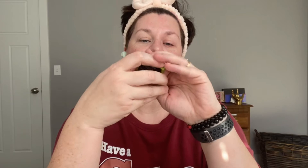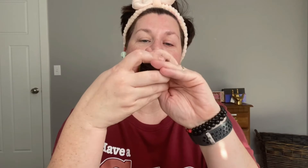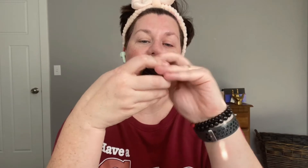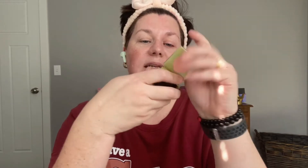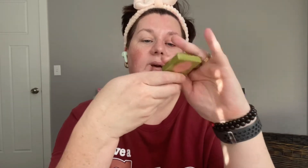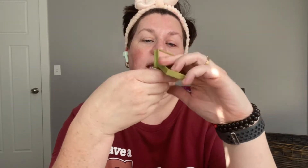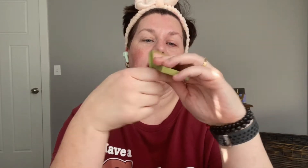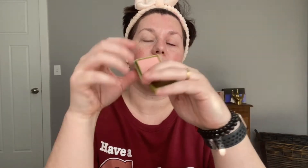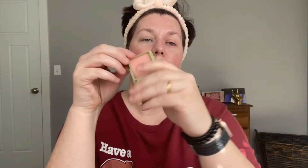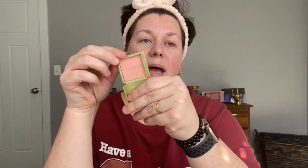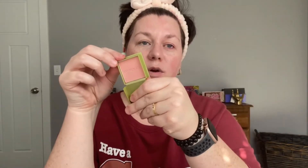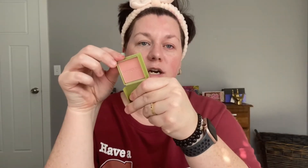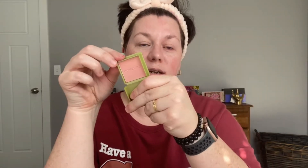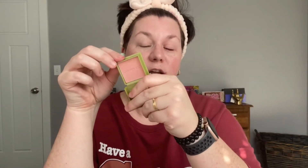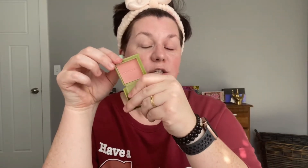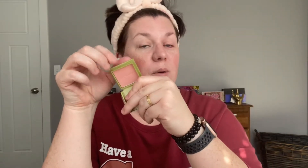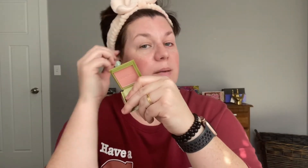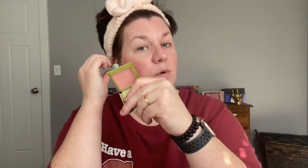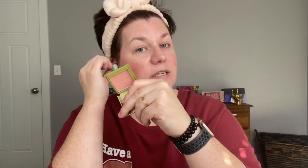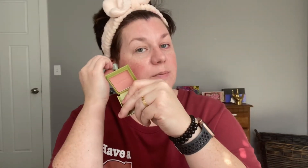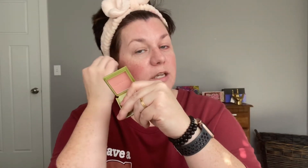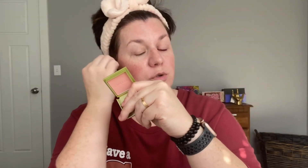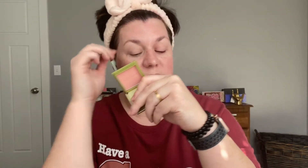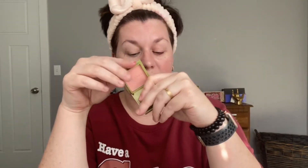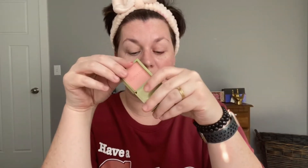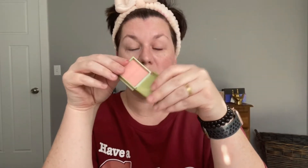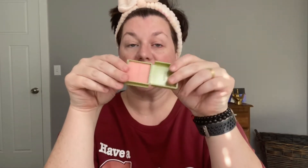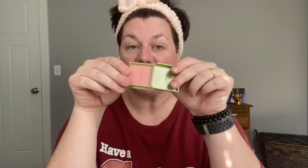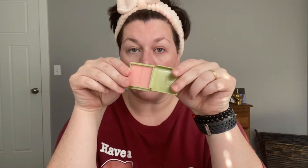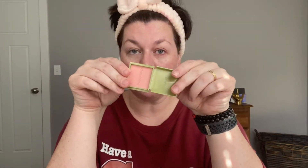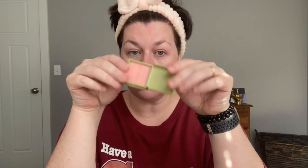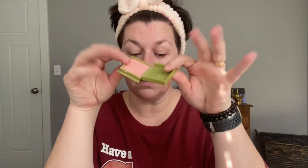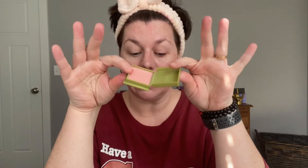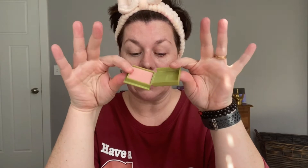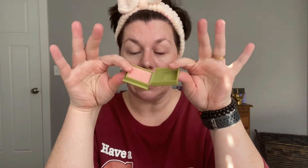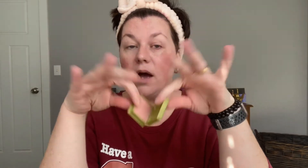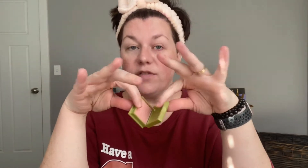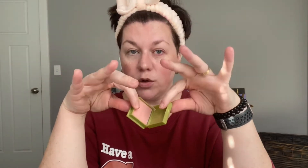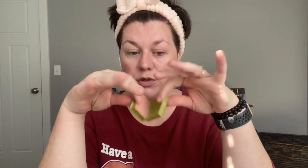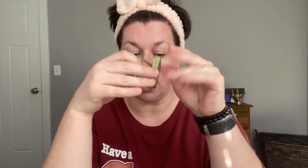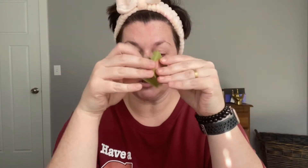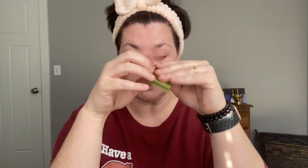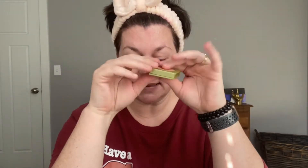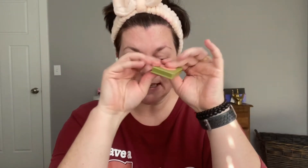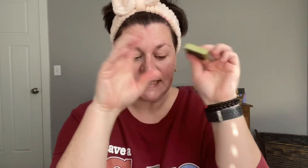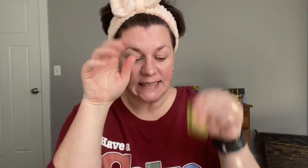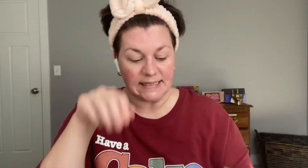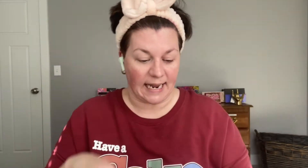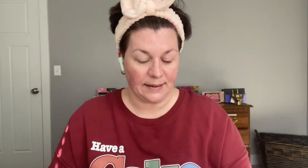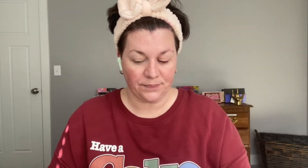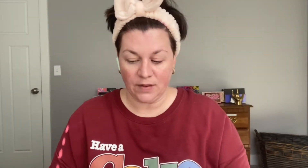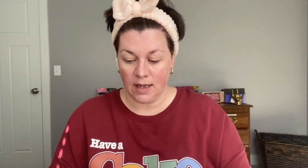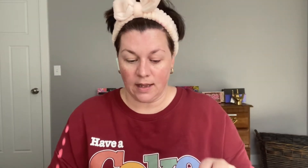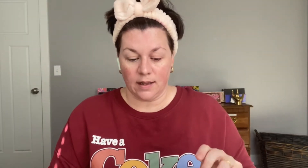the Dandelion powder. So I am going to be using some of those options